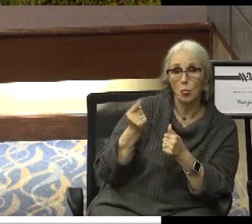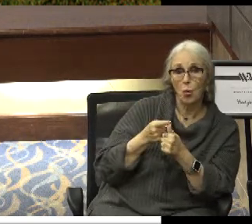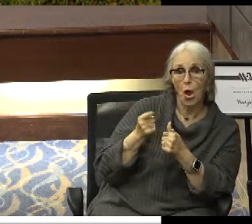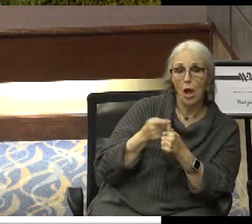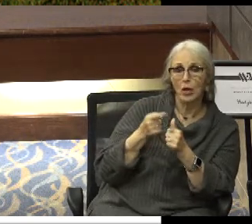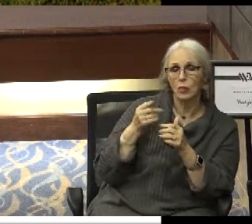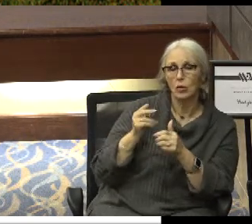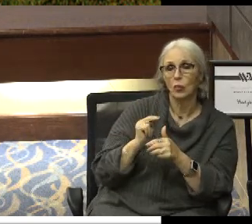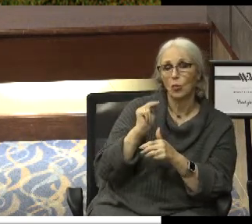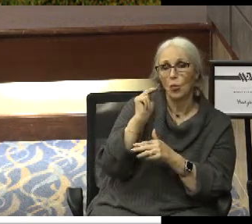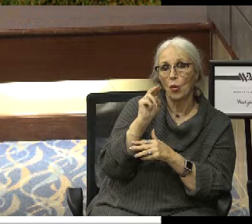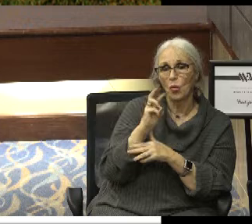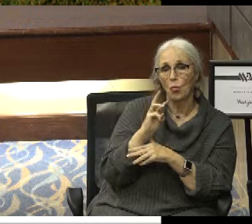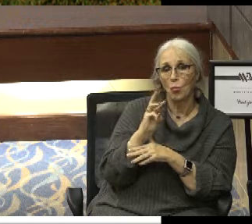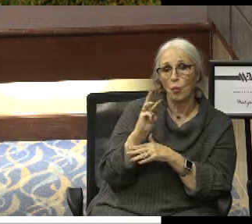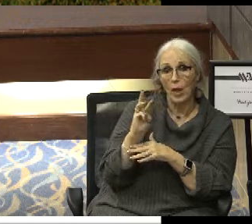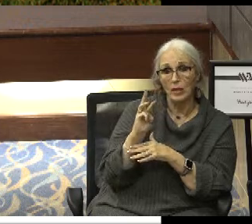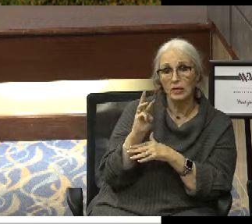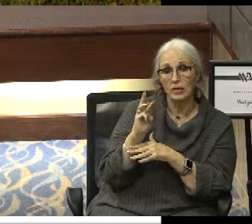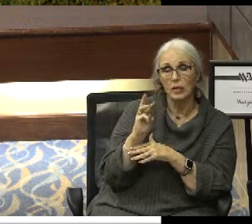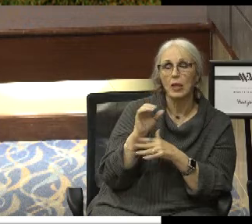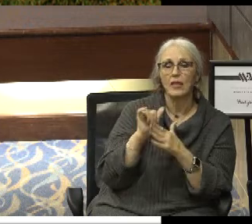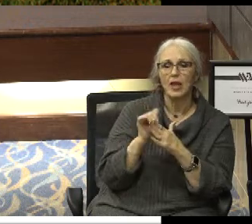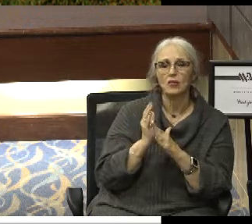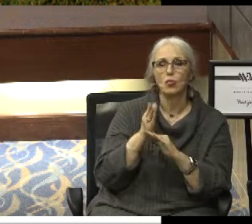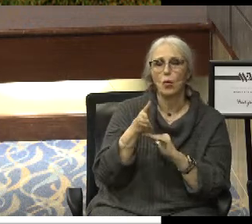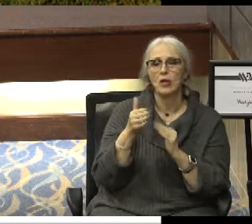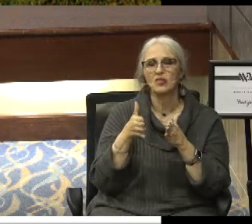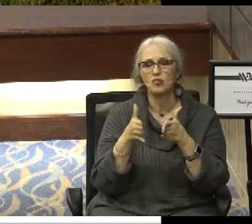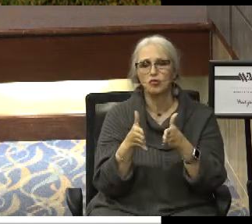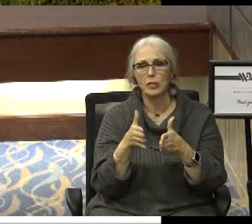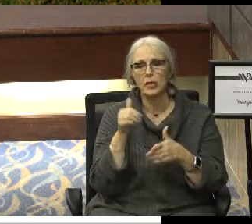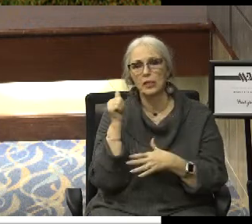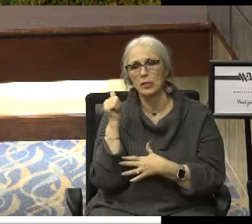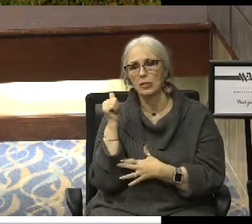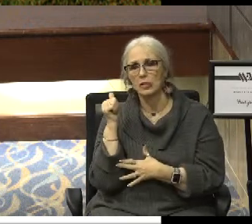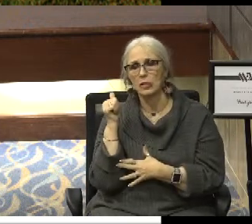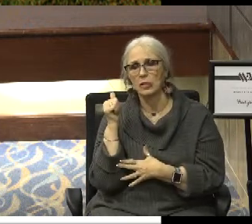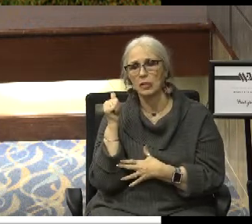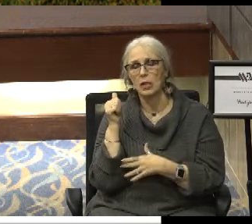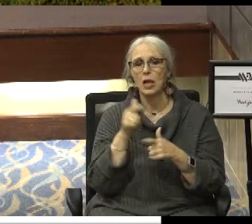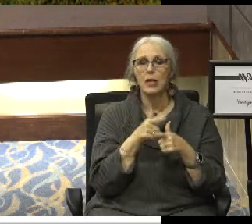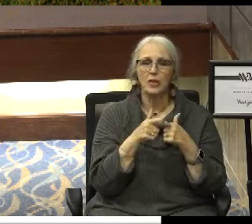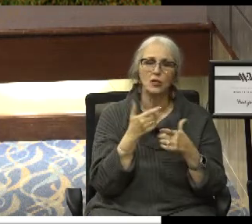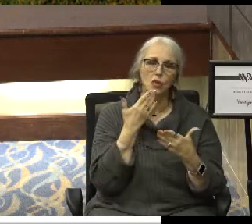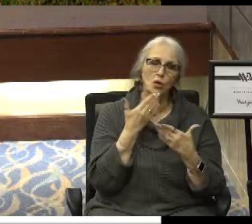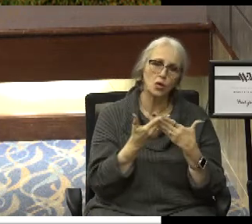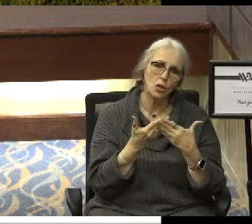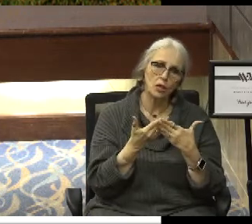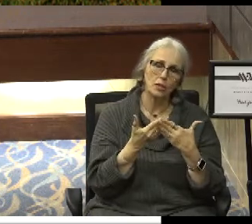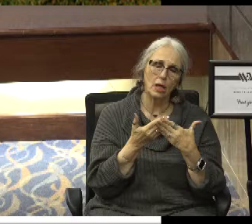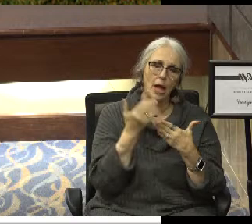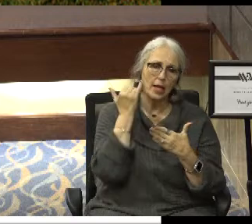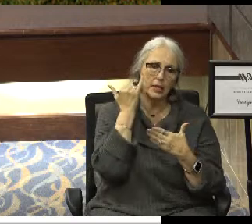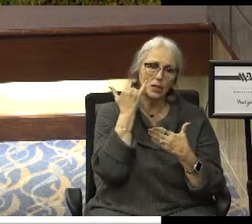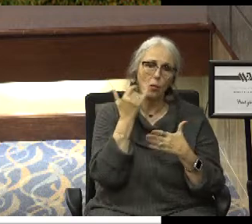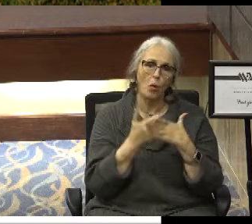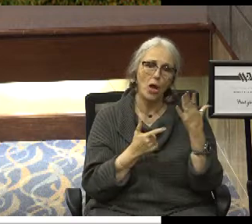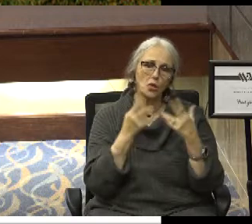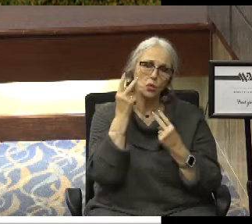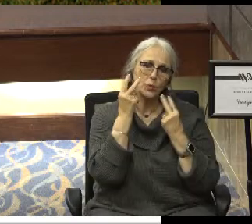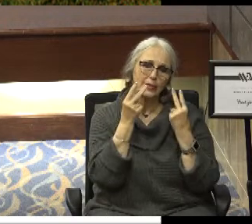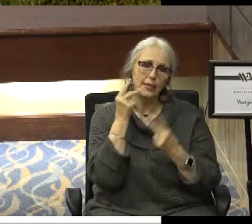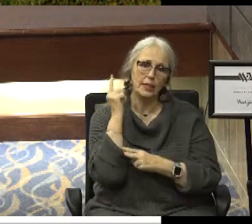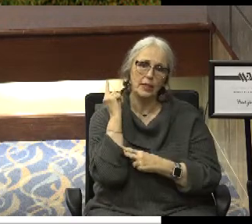northwest corner. The other buildings, of course, are across the street. And again, this is a good depiction of what you'll see